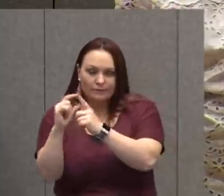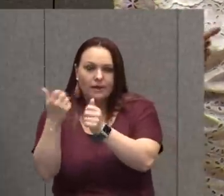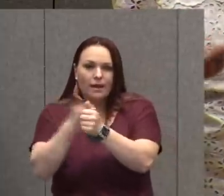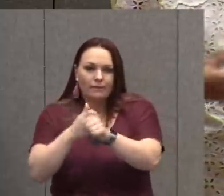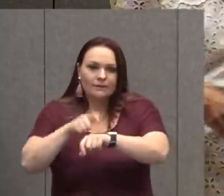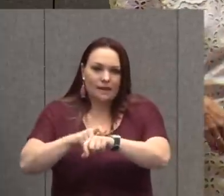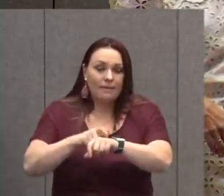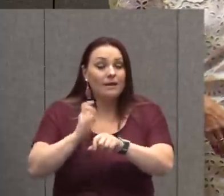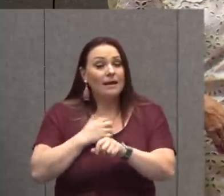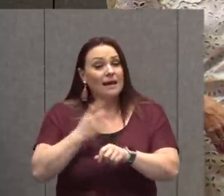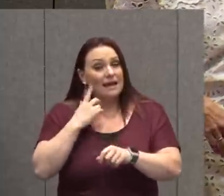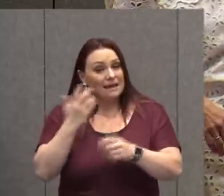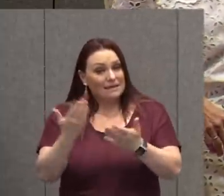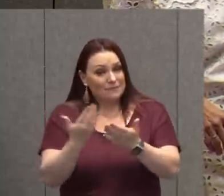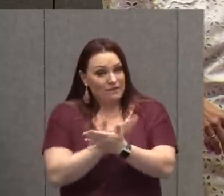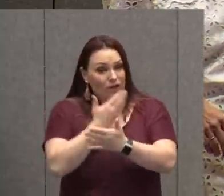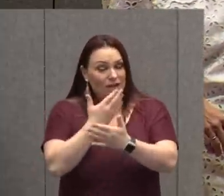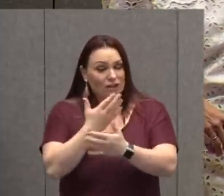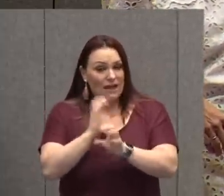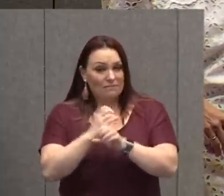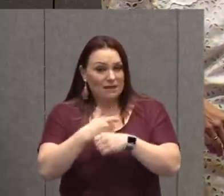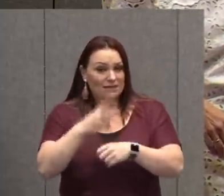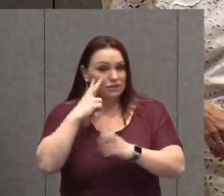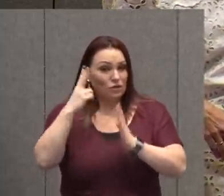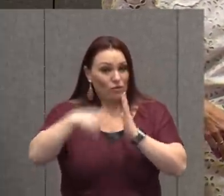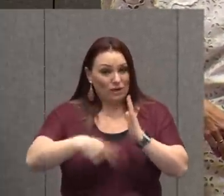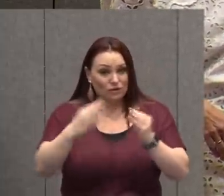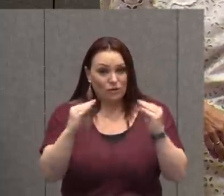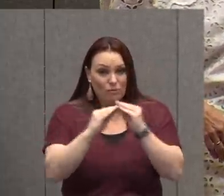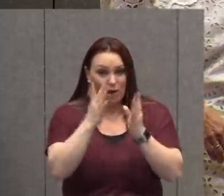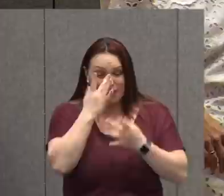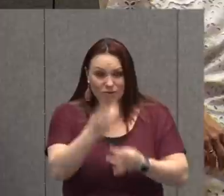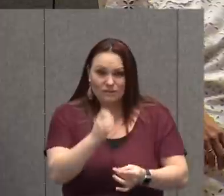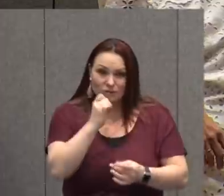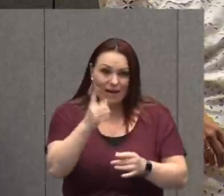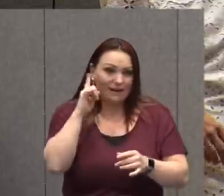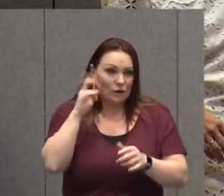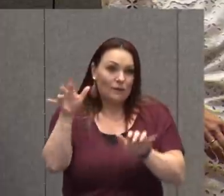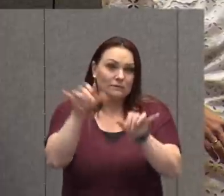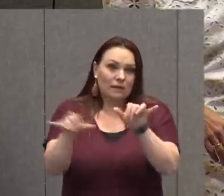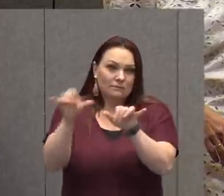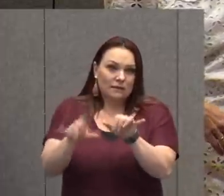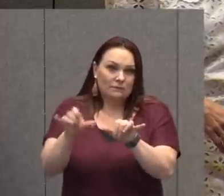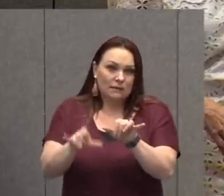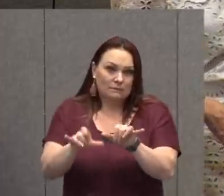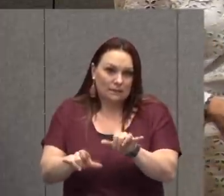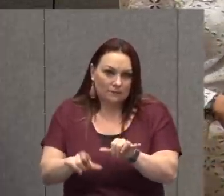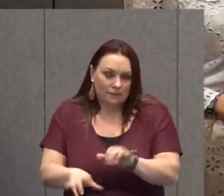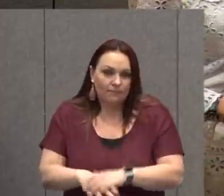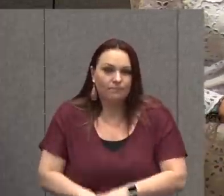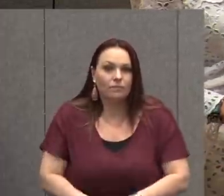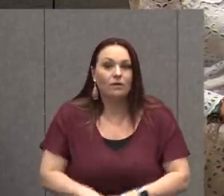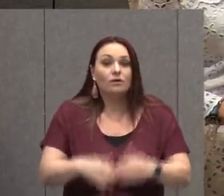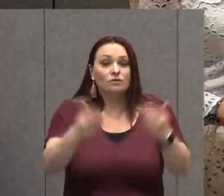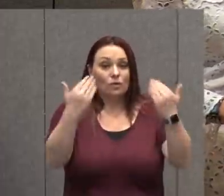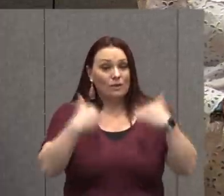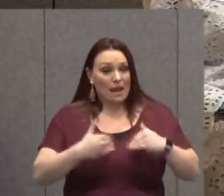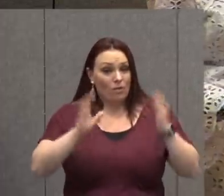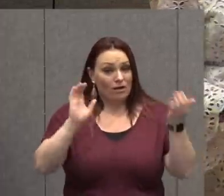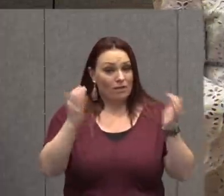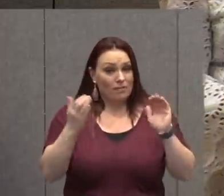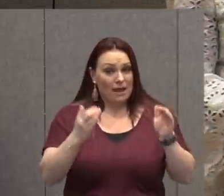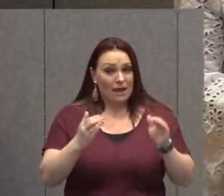thing over and over. The other categories that we have that we can use is if you want to compare something, like you can use